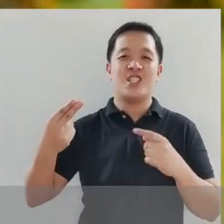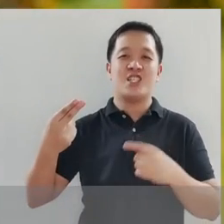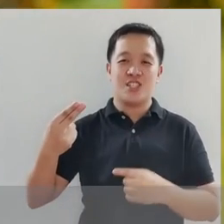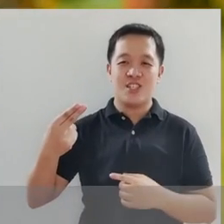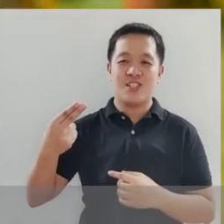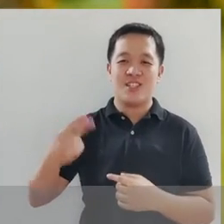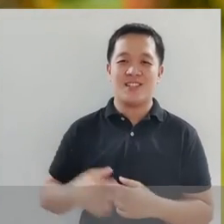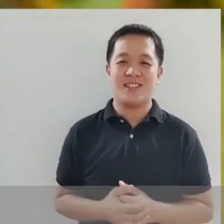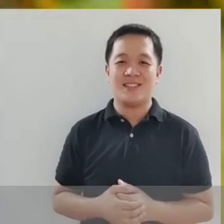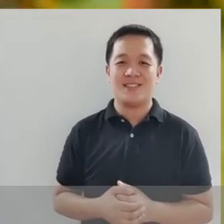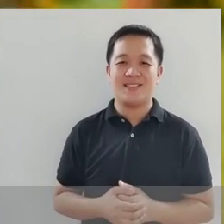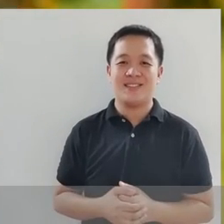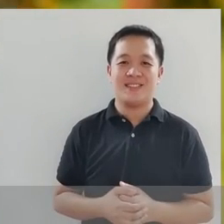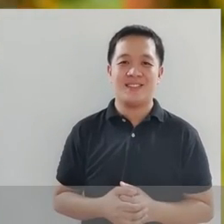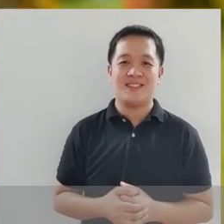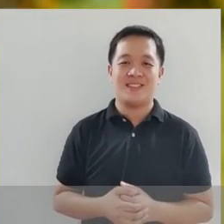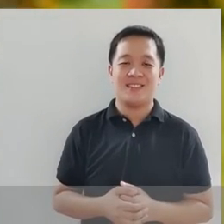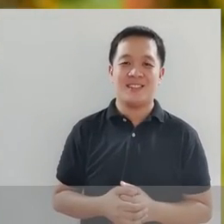CH says ch.